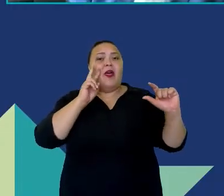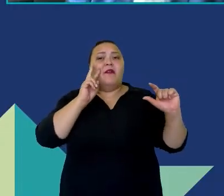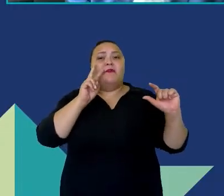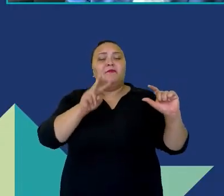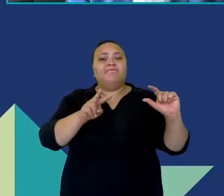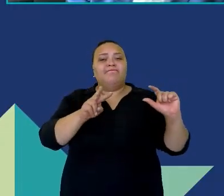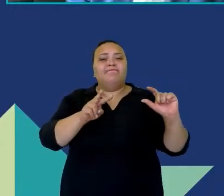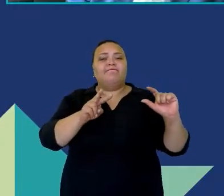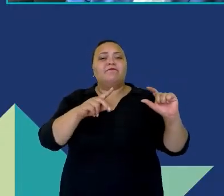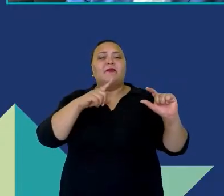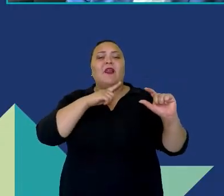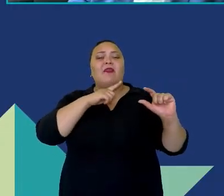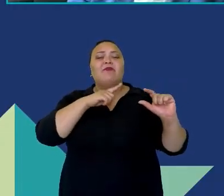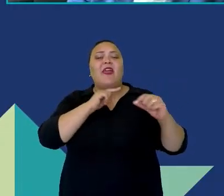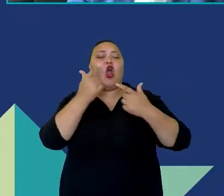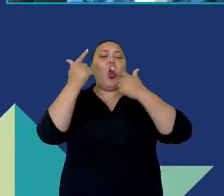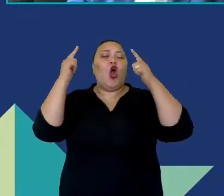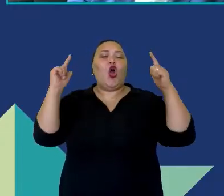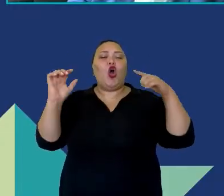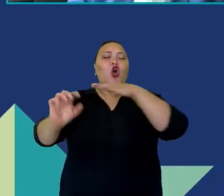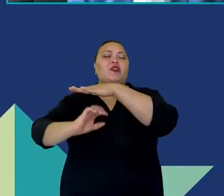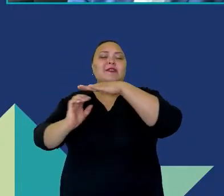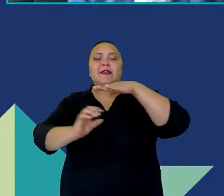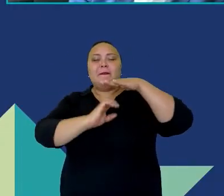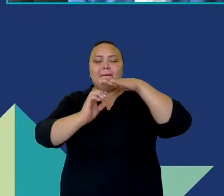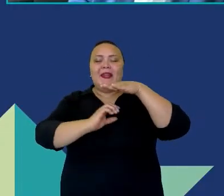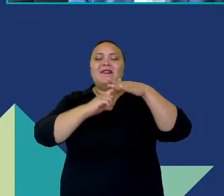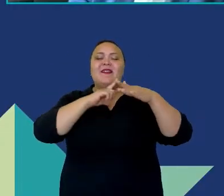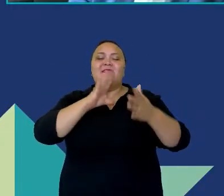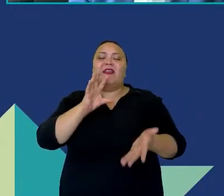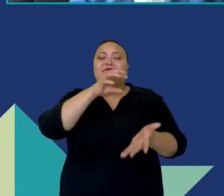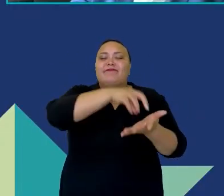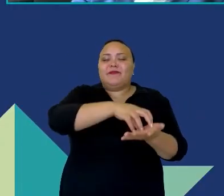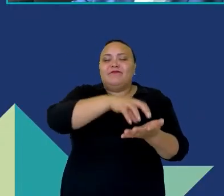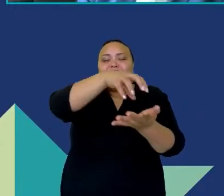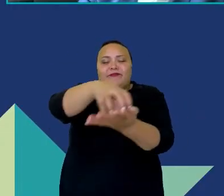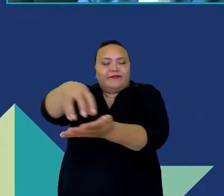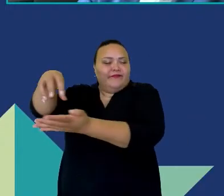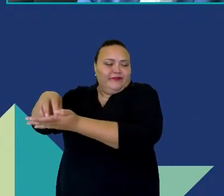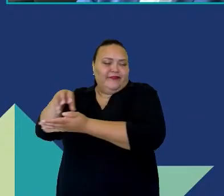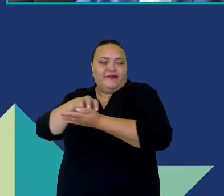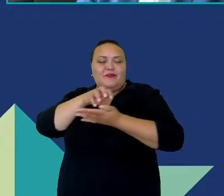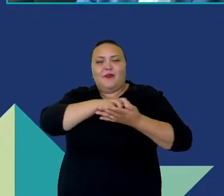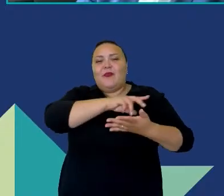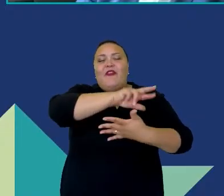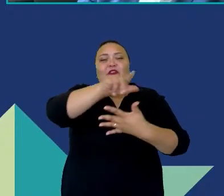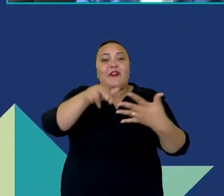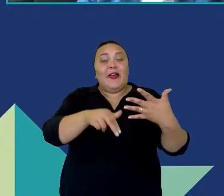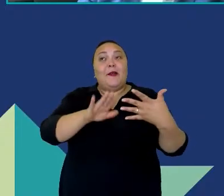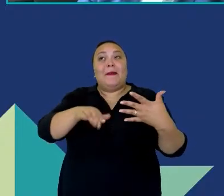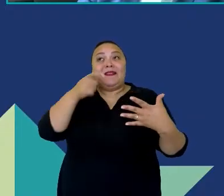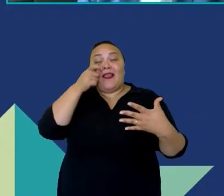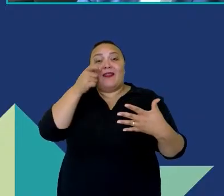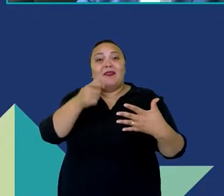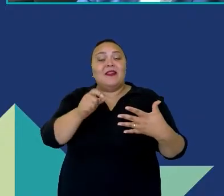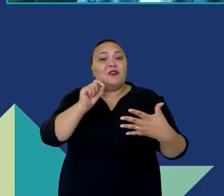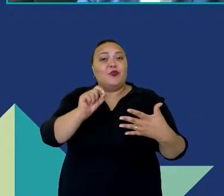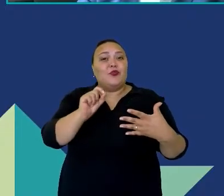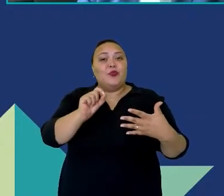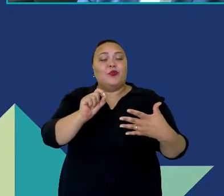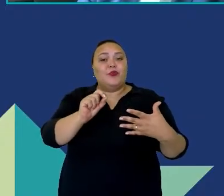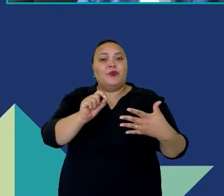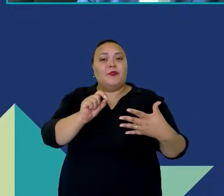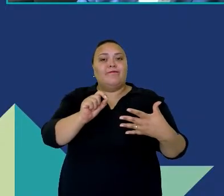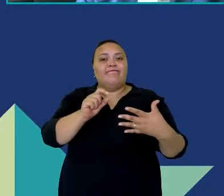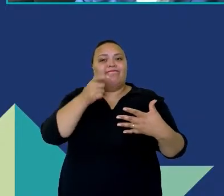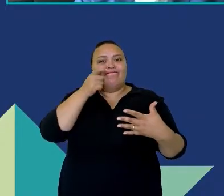similar centers, geotechnical monitoring center, but what's interesting here to highlight, you have the cross section in the